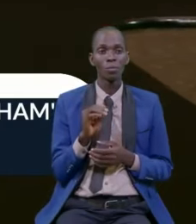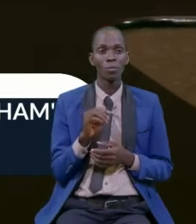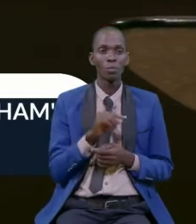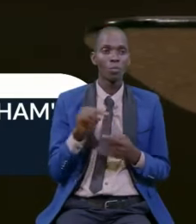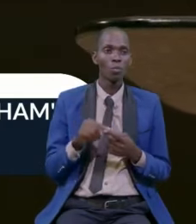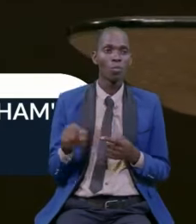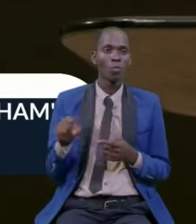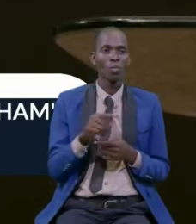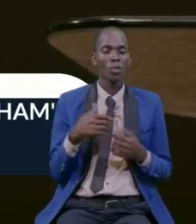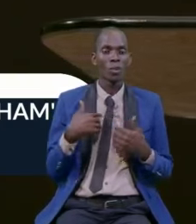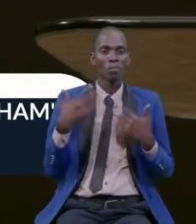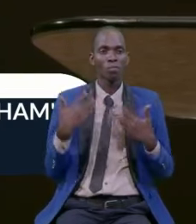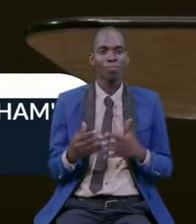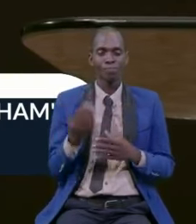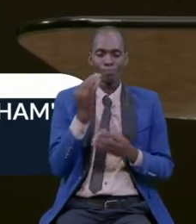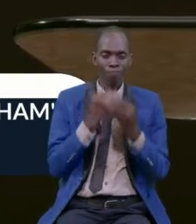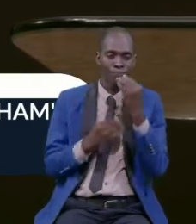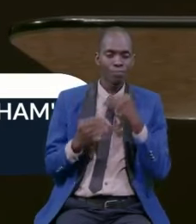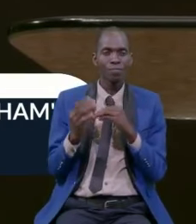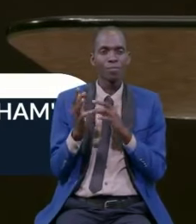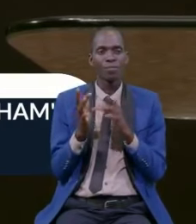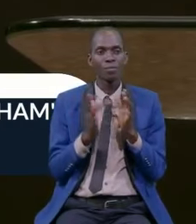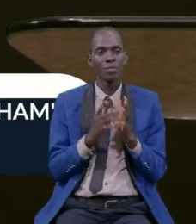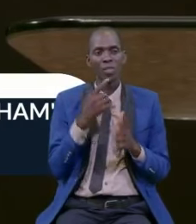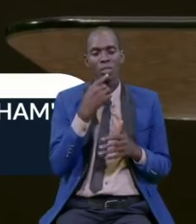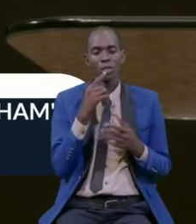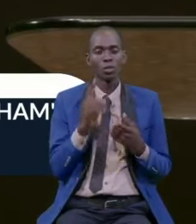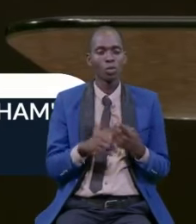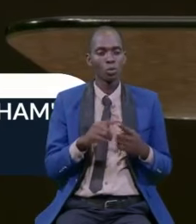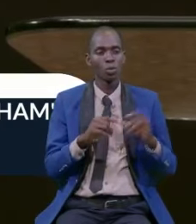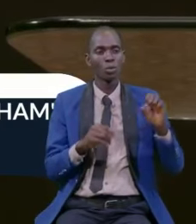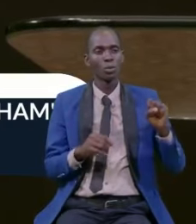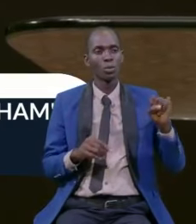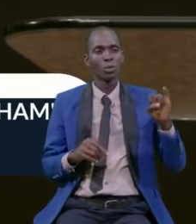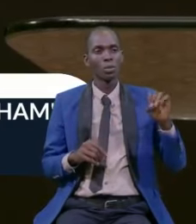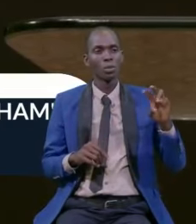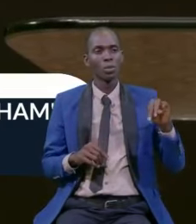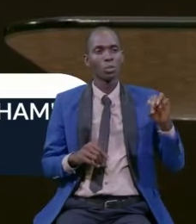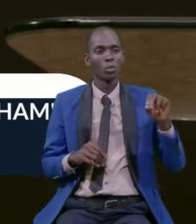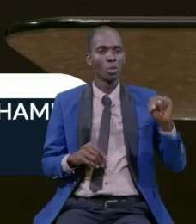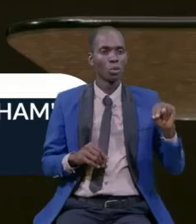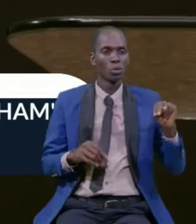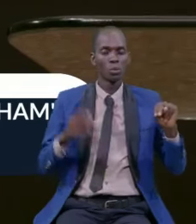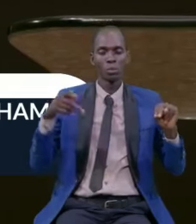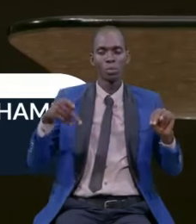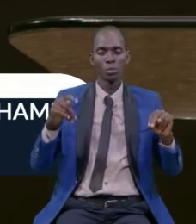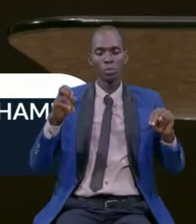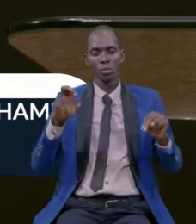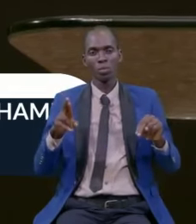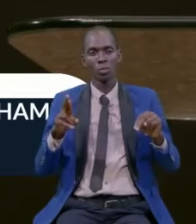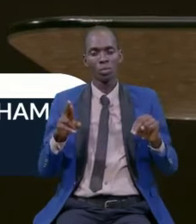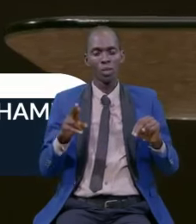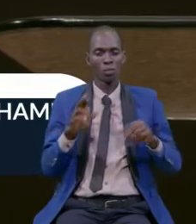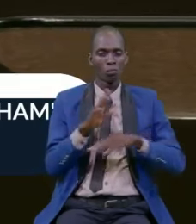died Jesus says to Simon Peter Simon son of Jonas